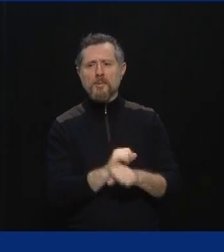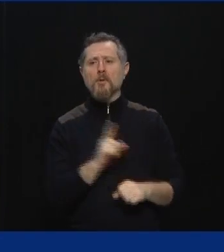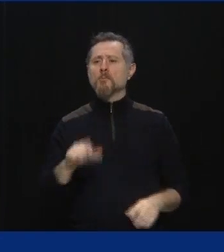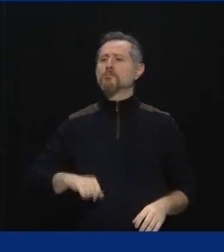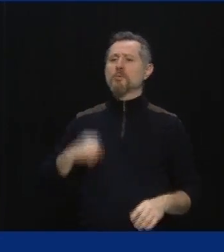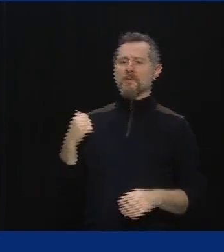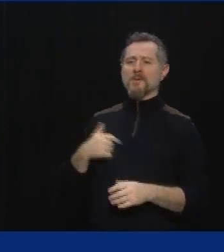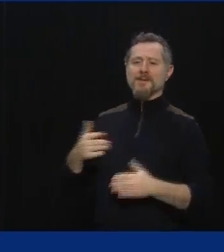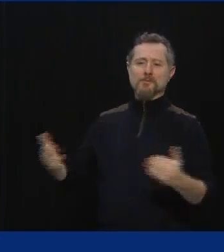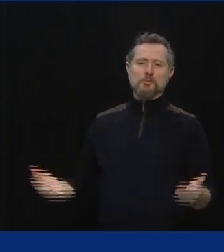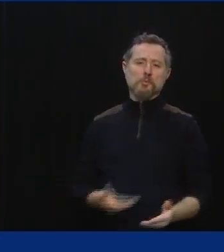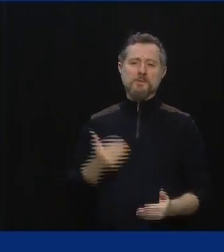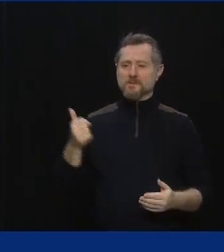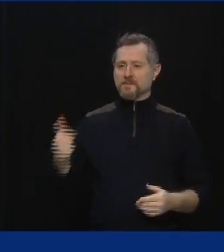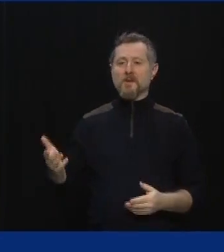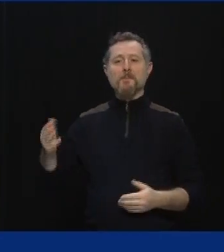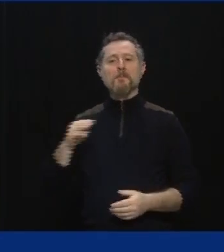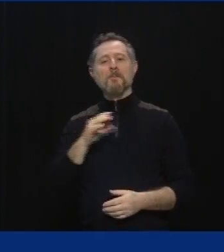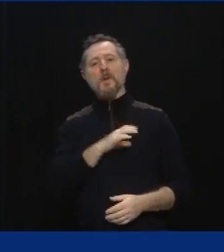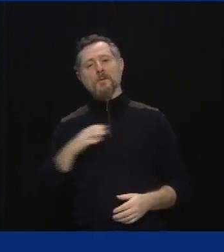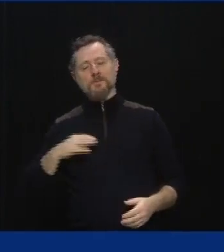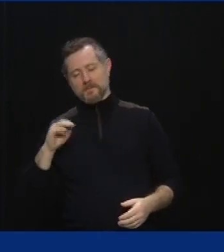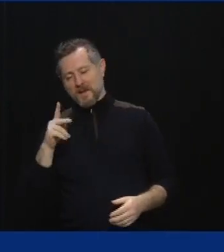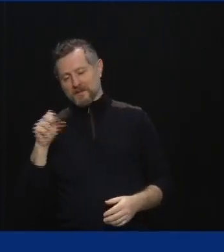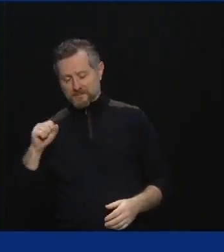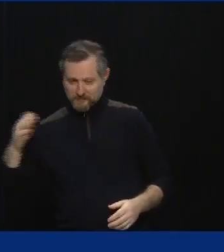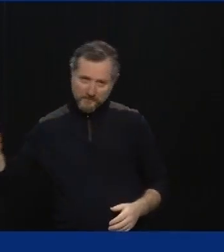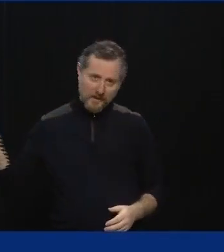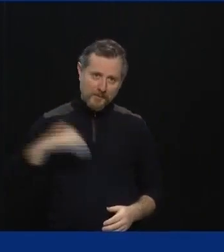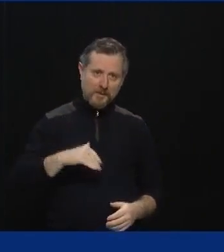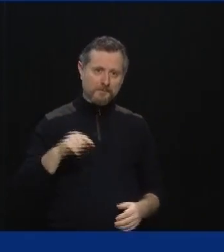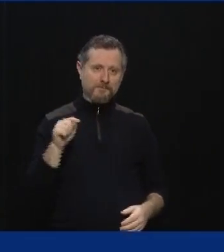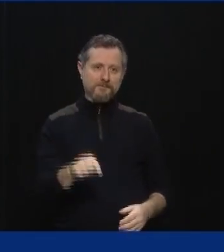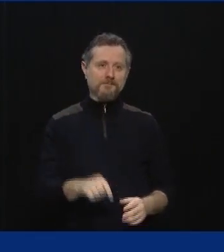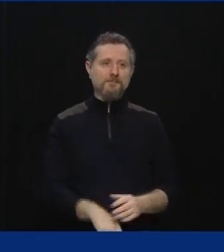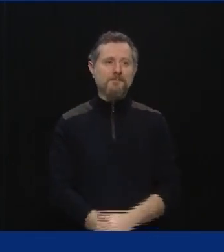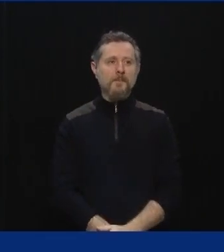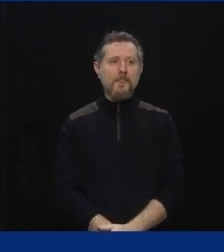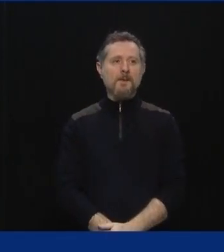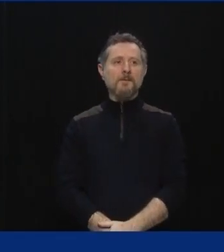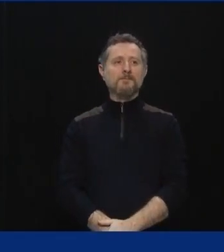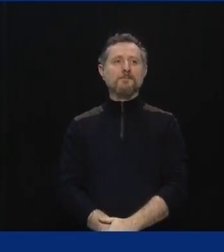to introduce him. Congressman Meeks, please come on up. Thank you.